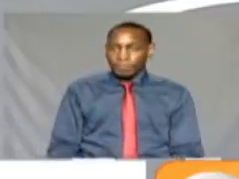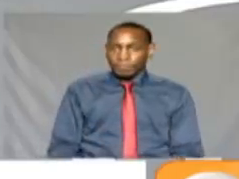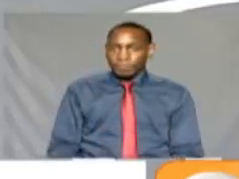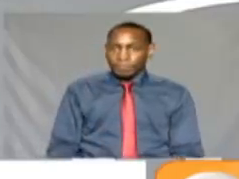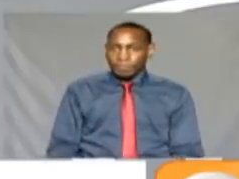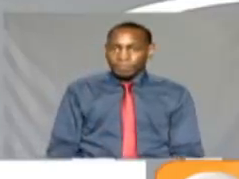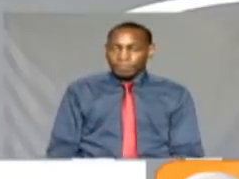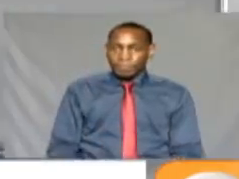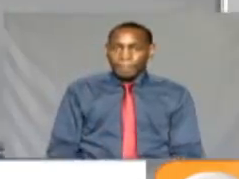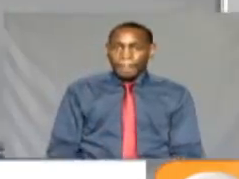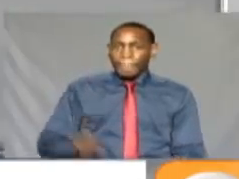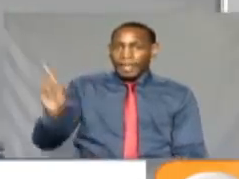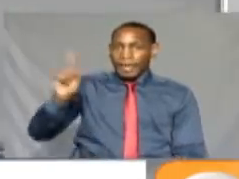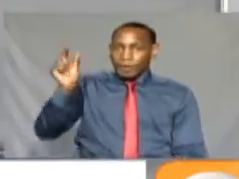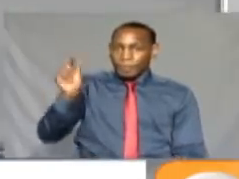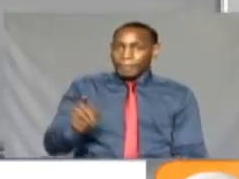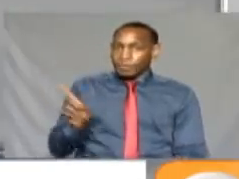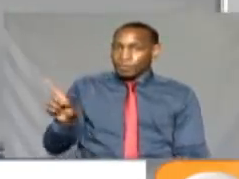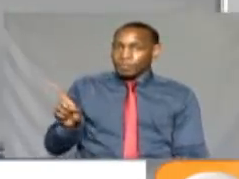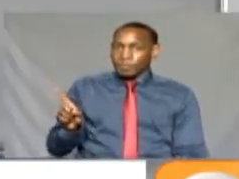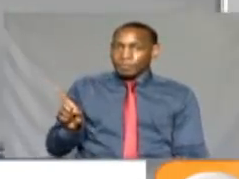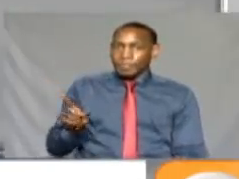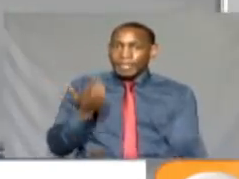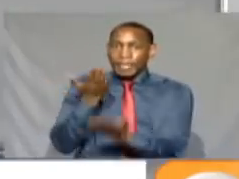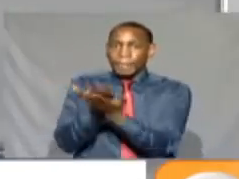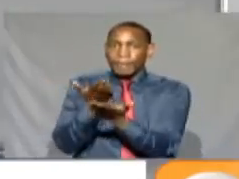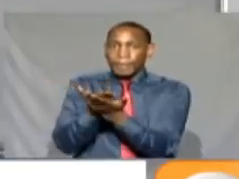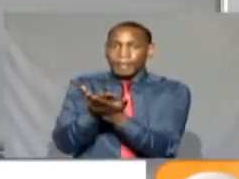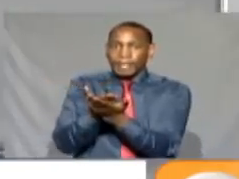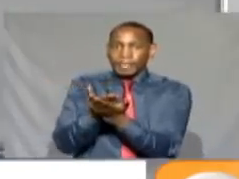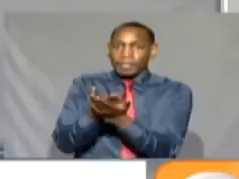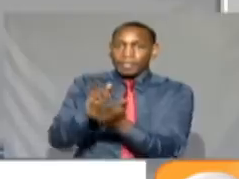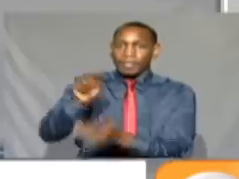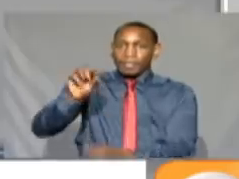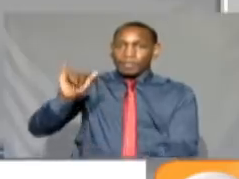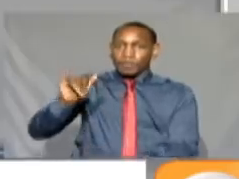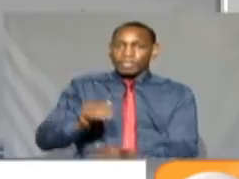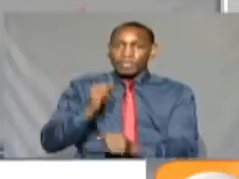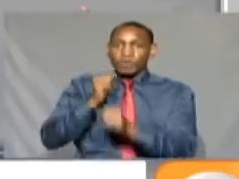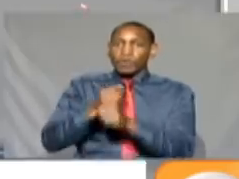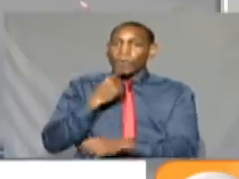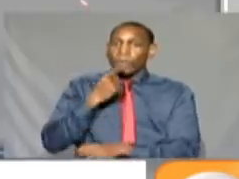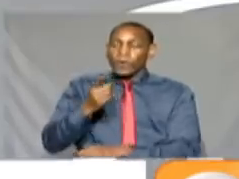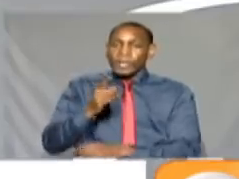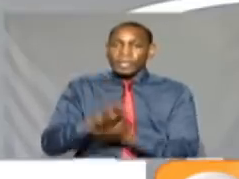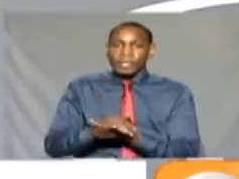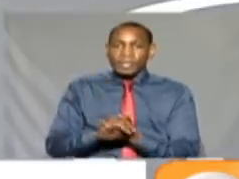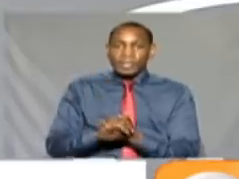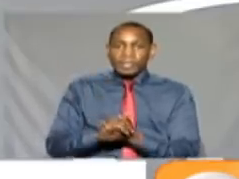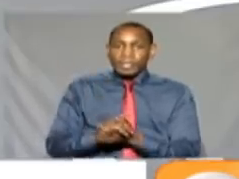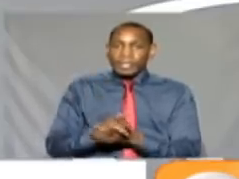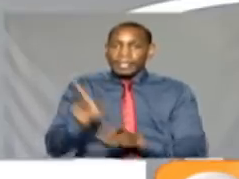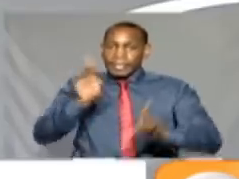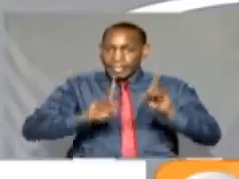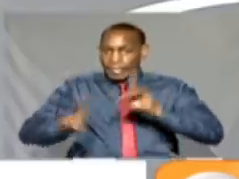Maria from Nairobi. Naomba Mungare Senior to do that Moi Lingala movie